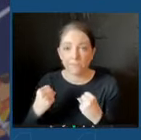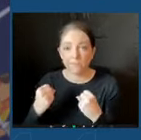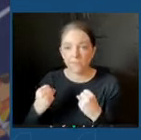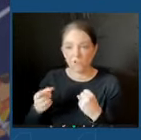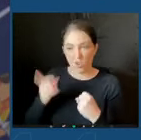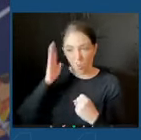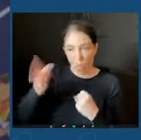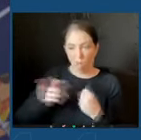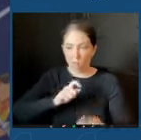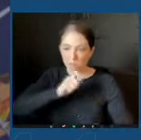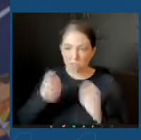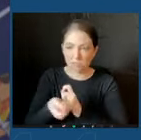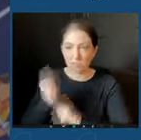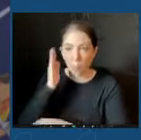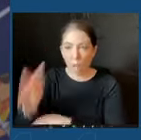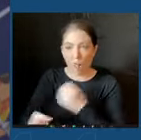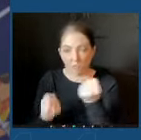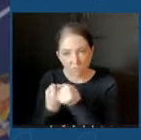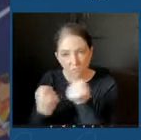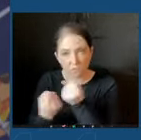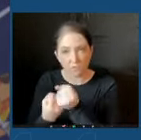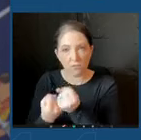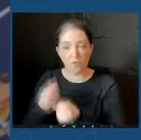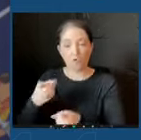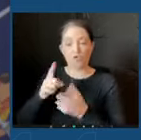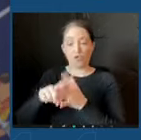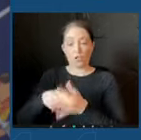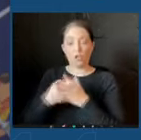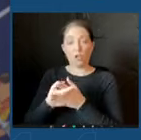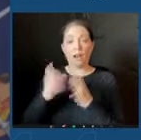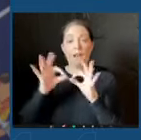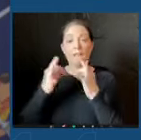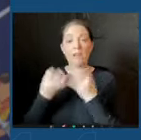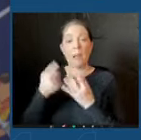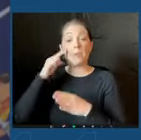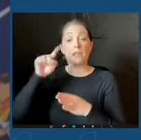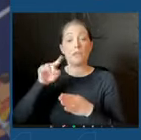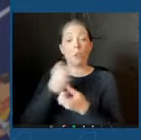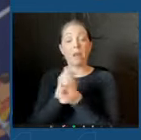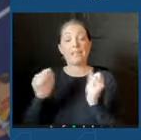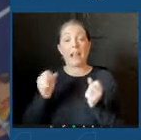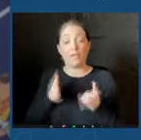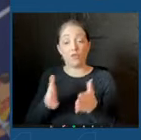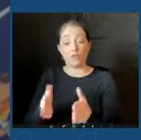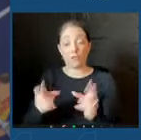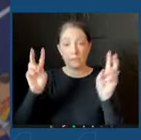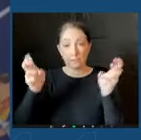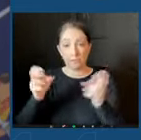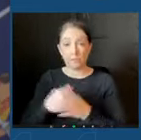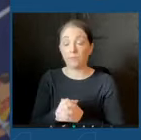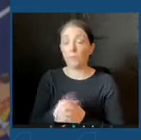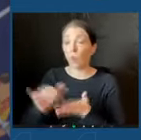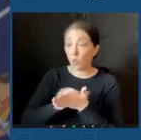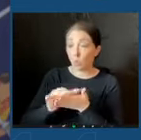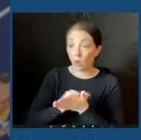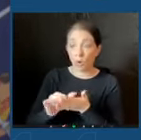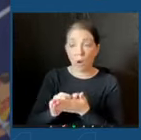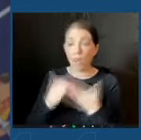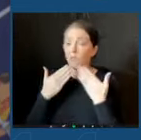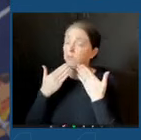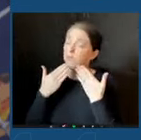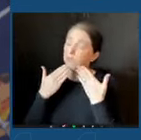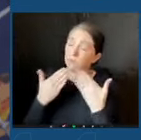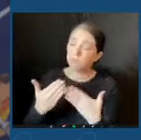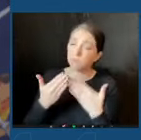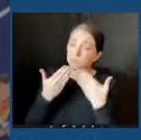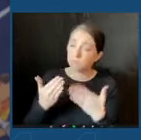change. And she started something called Families for Safe Streets. And I want to say New York owes you a tremendous debt of gratitude, Amy, and to all